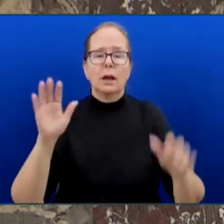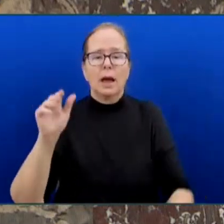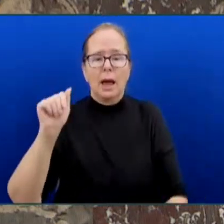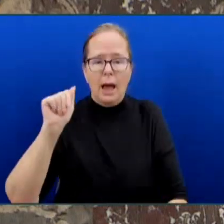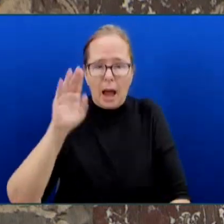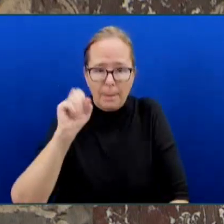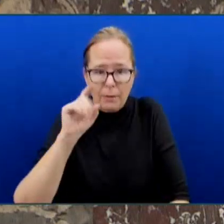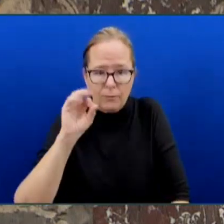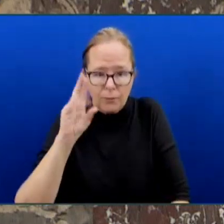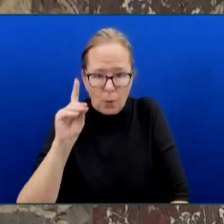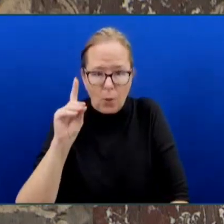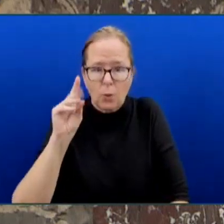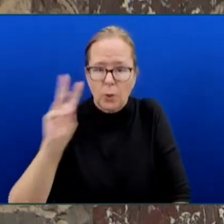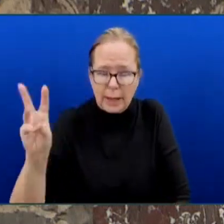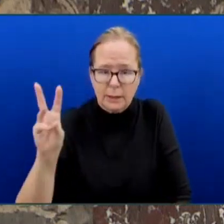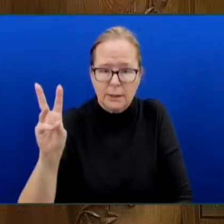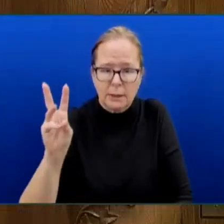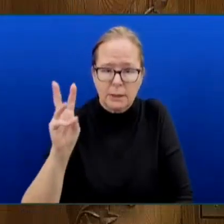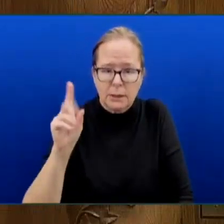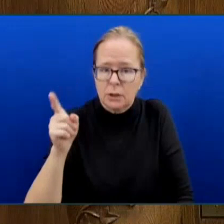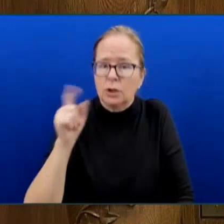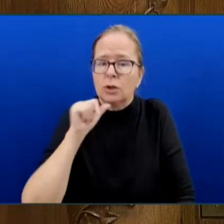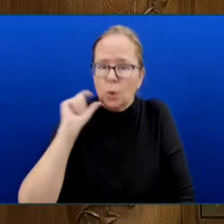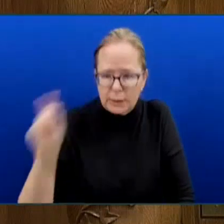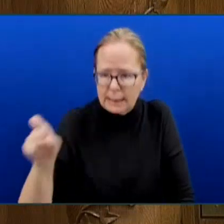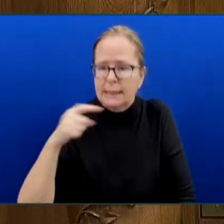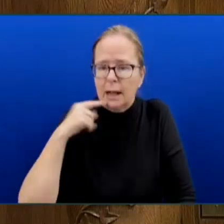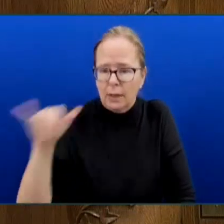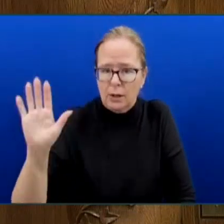please. No, he has the floor.